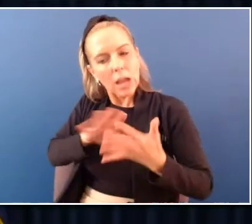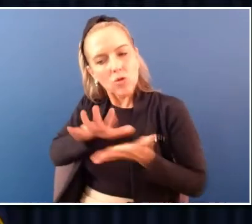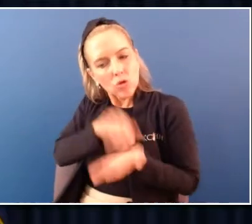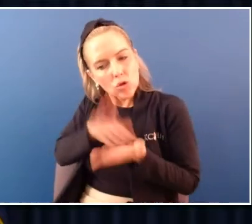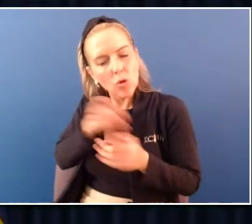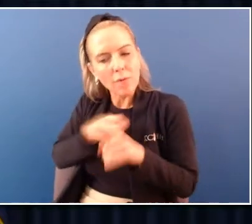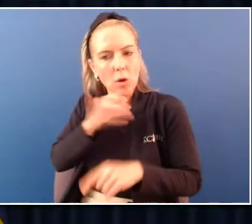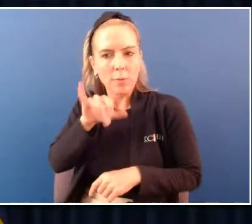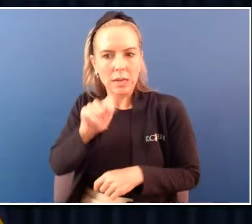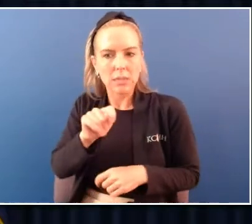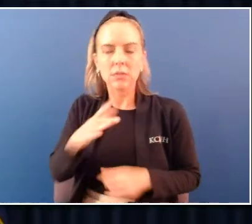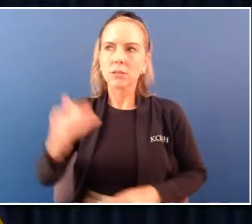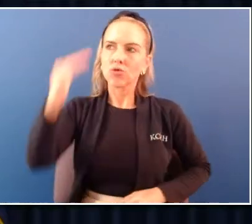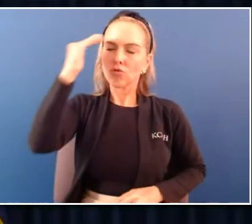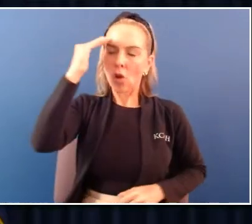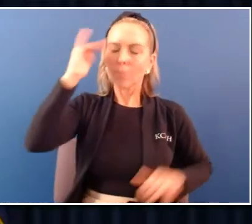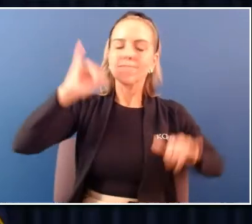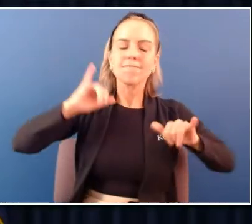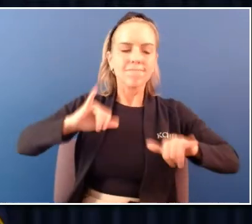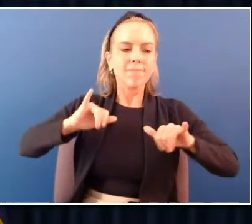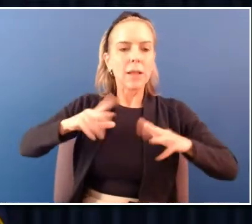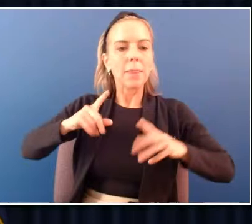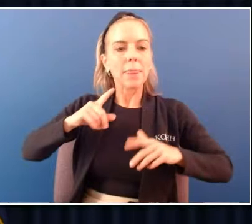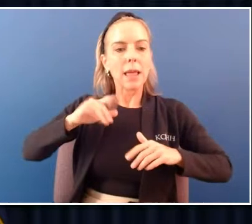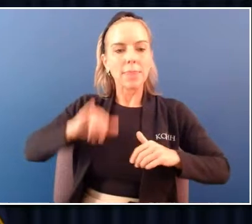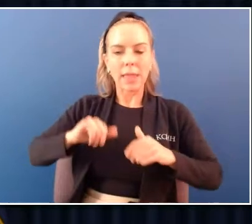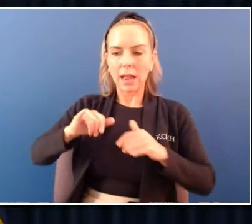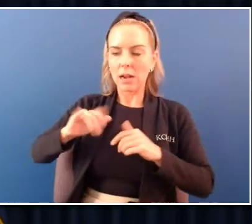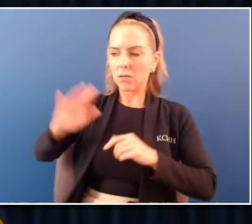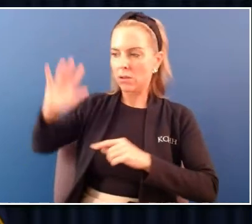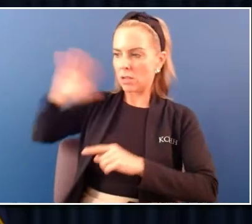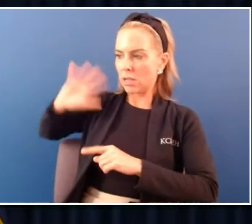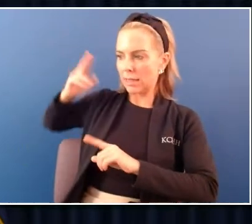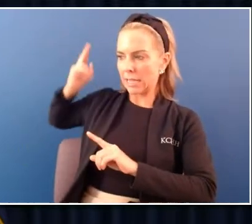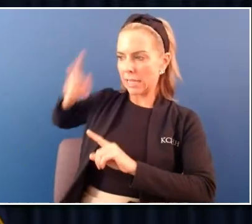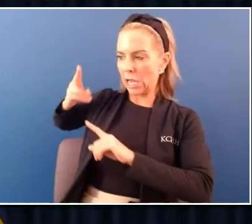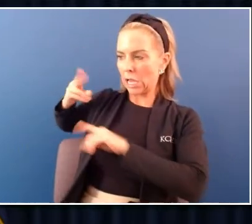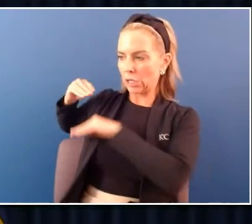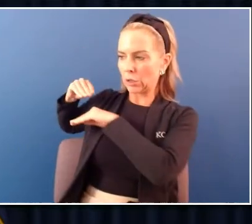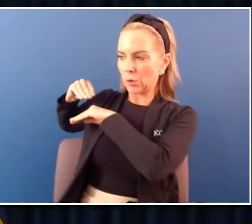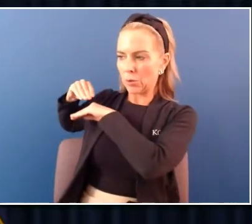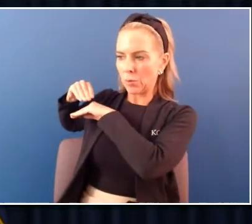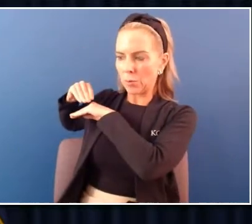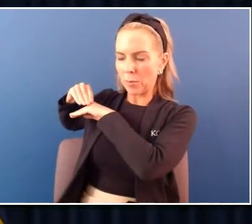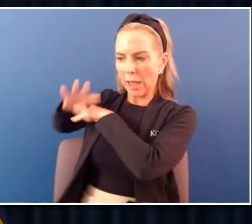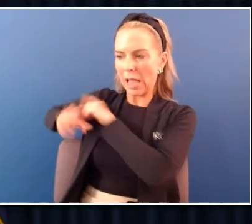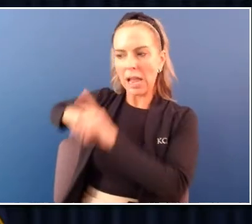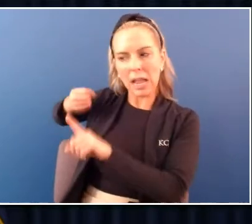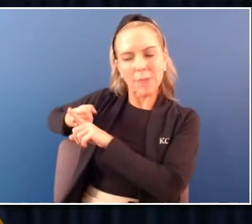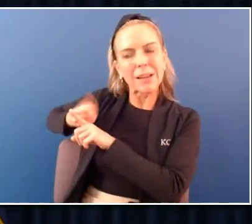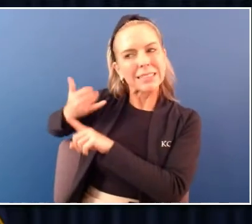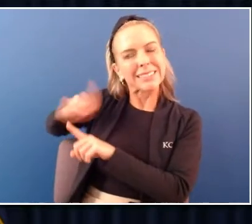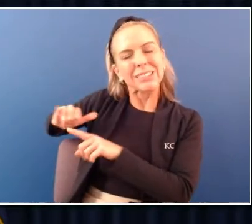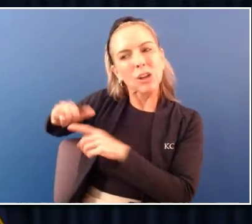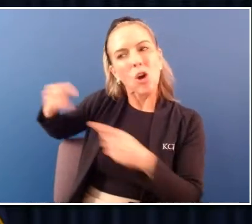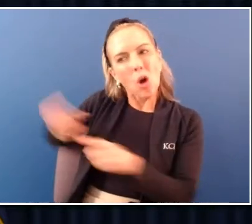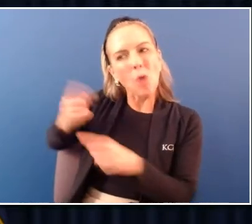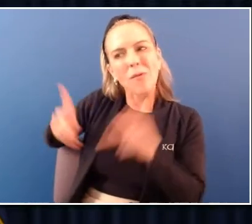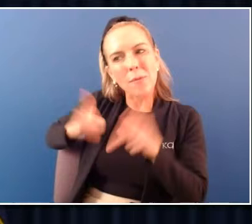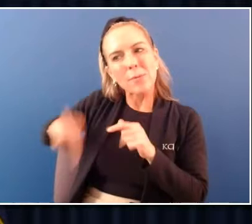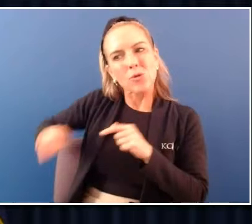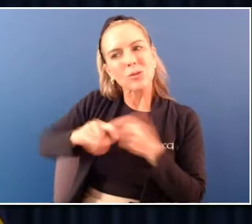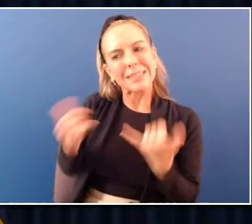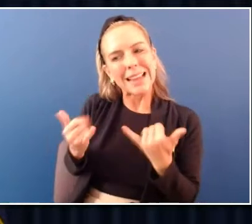and acknowledge that the vestiges of that history still harm people today, still make it harder for some